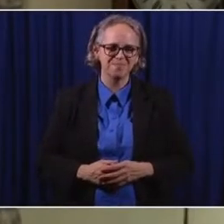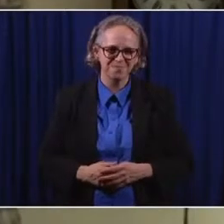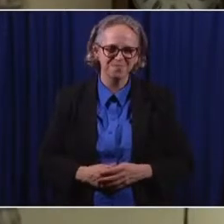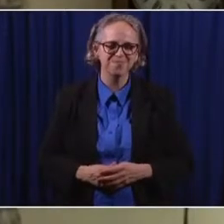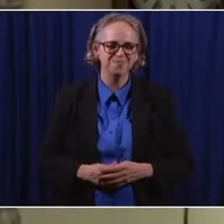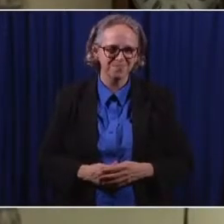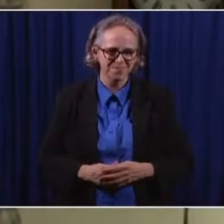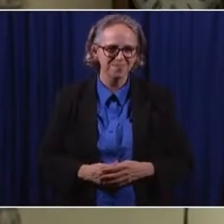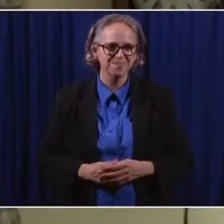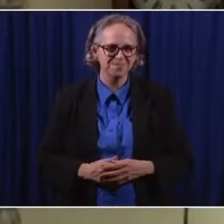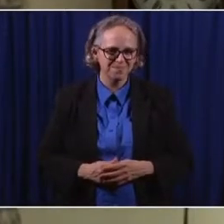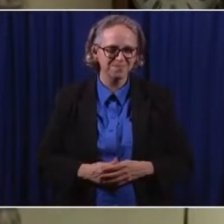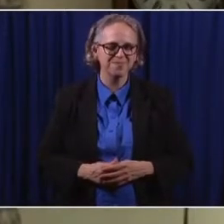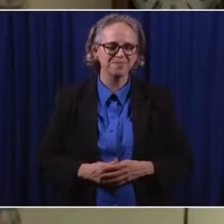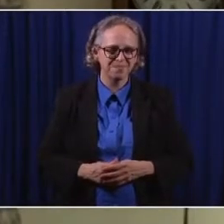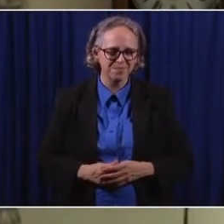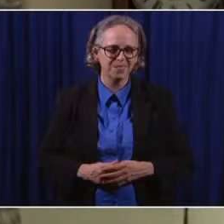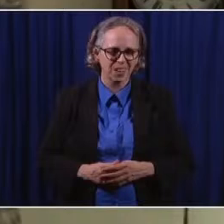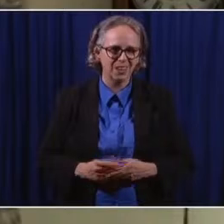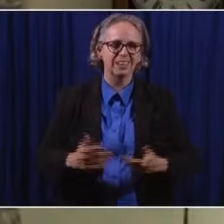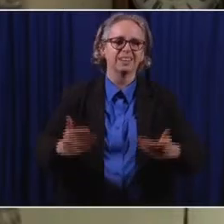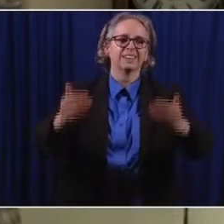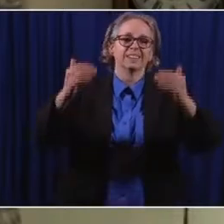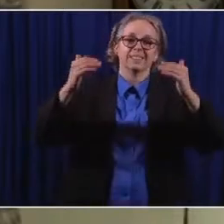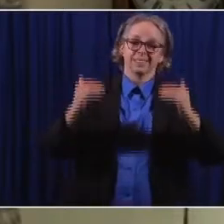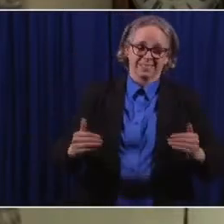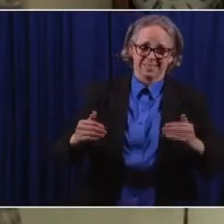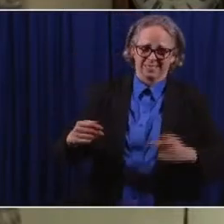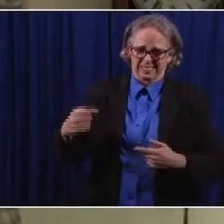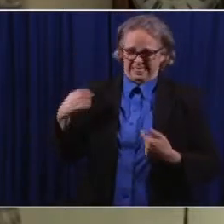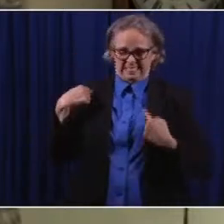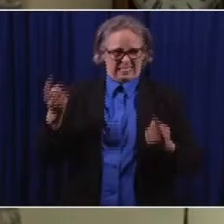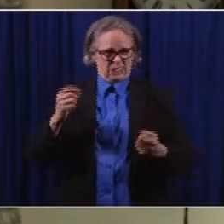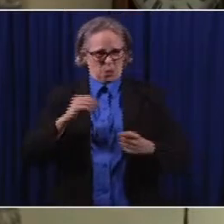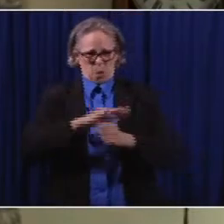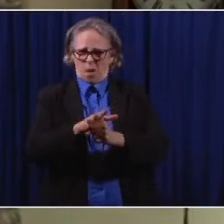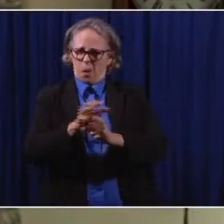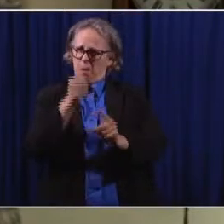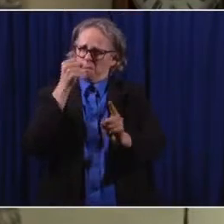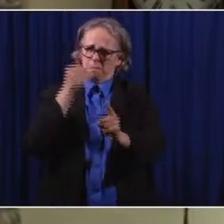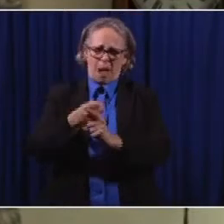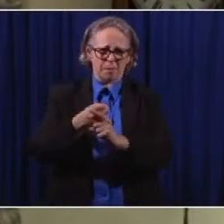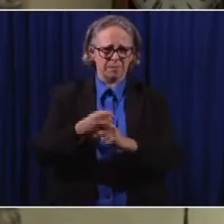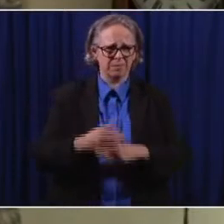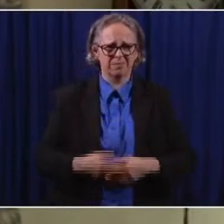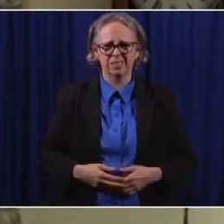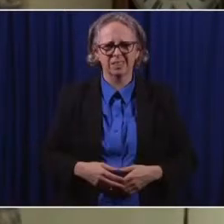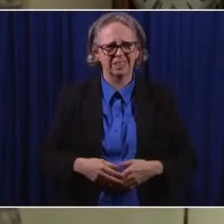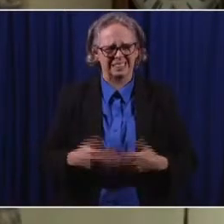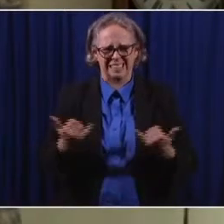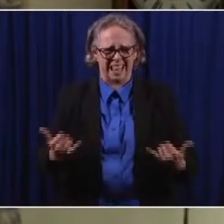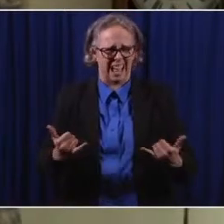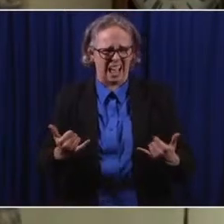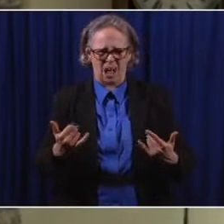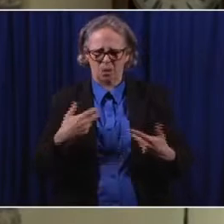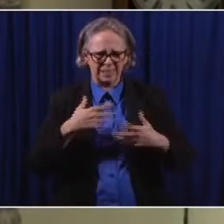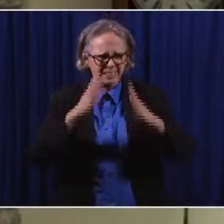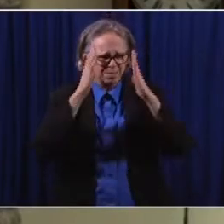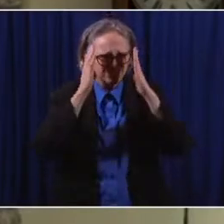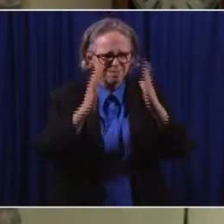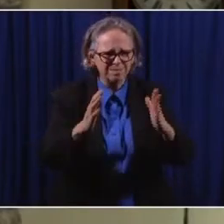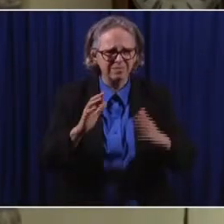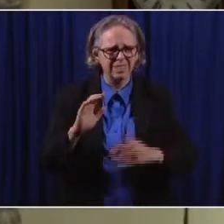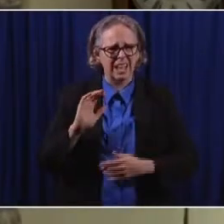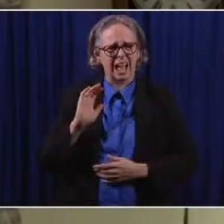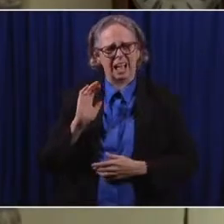Since the start of the pandemic, we've worked hard to make sure we are protecting Ohio's critical infrastructure workers who